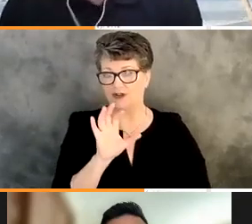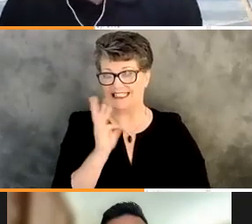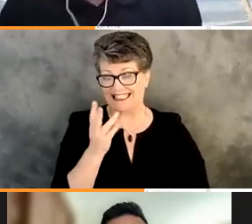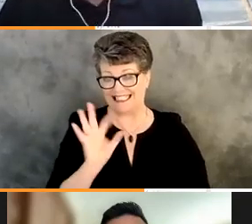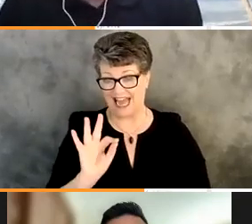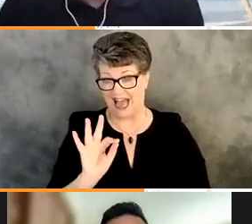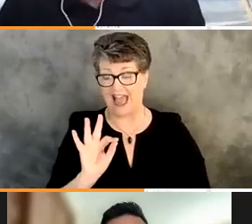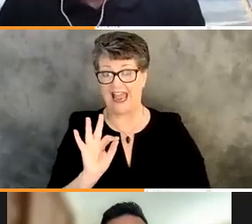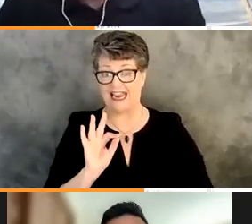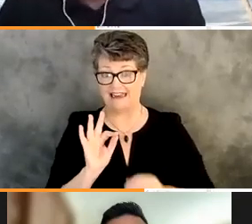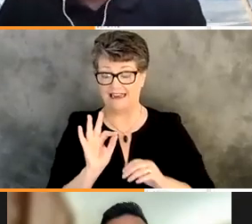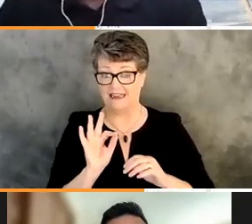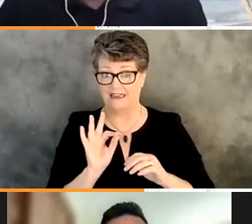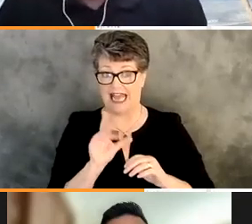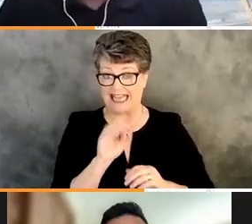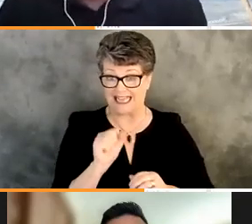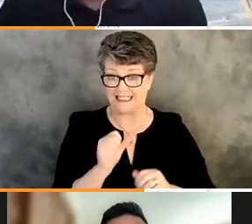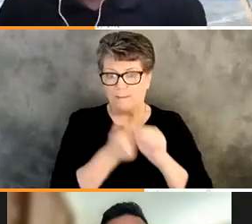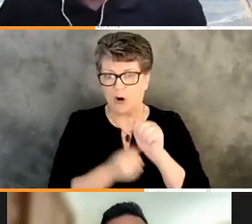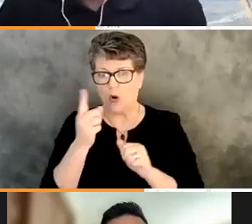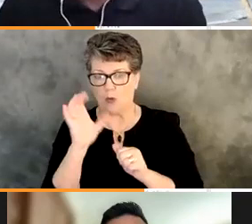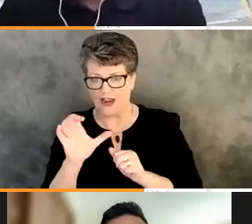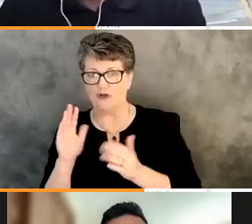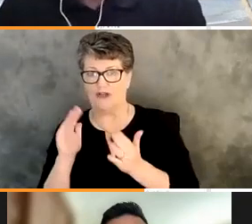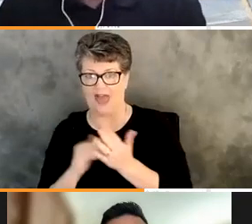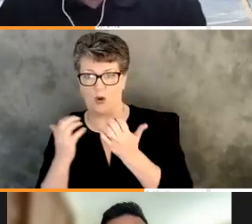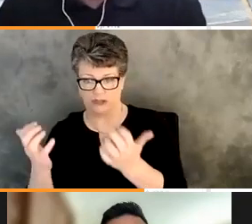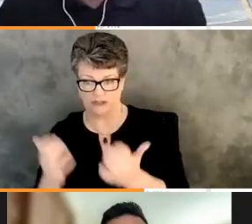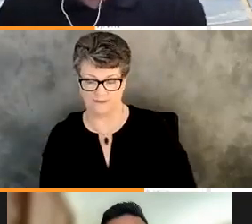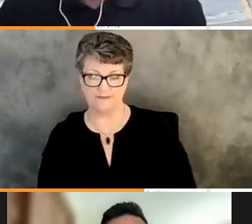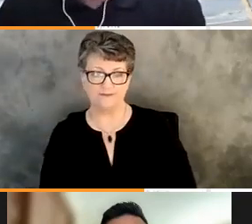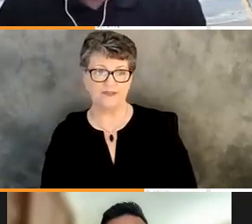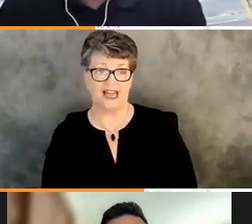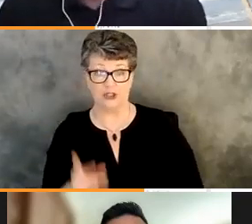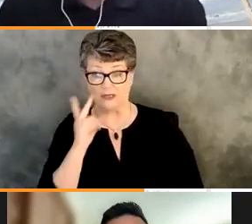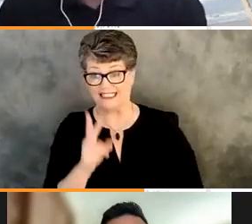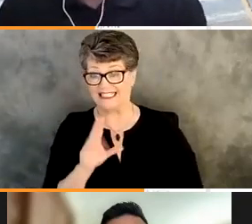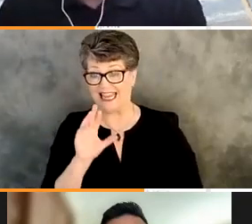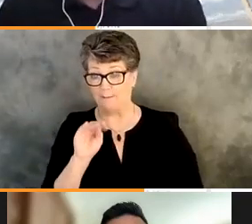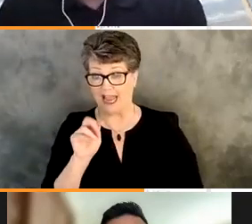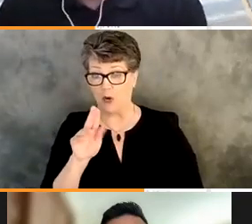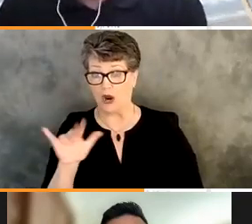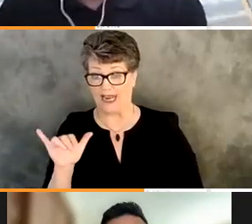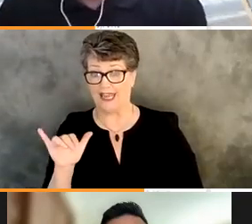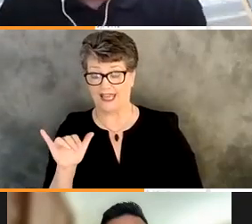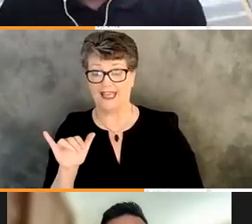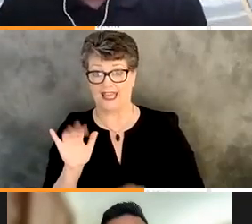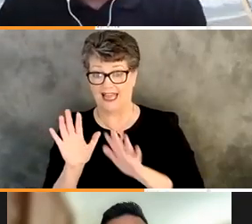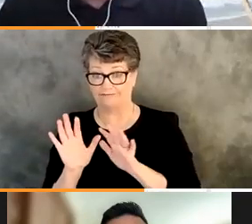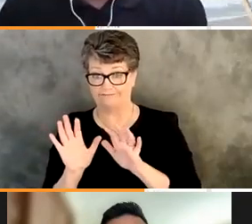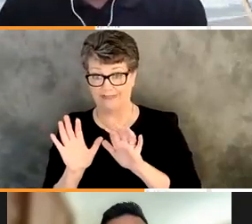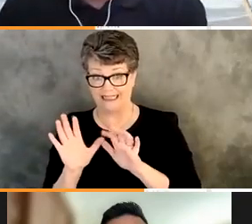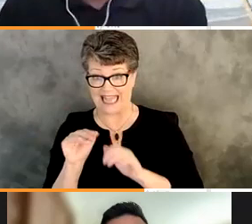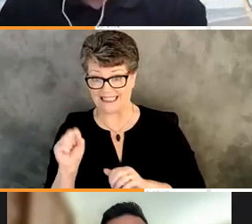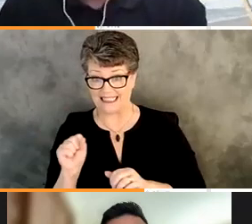6,769 per 100,000 cases. So as you can see here, minority cases, it's affecting